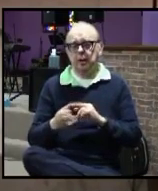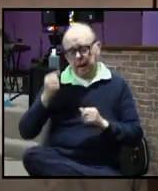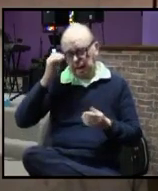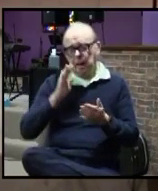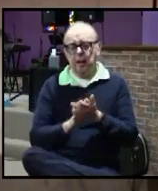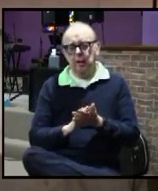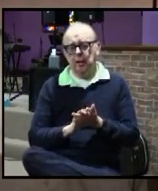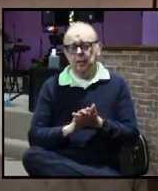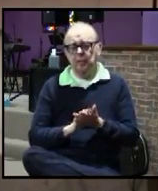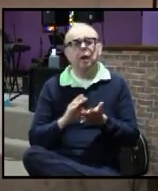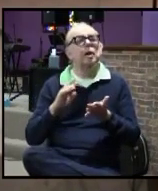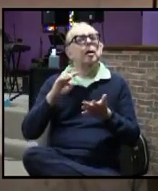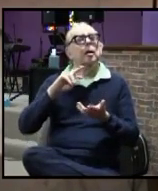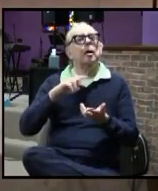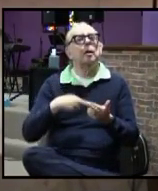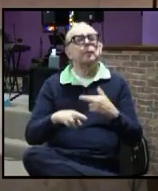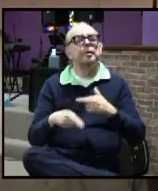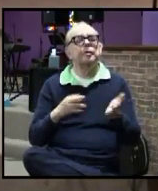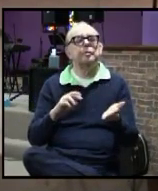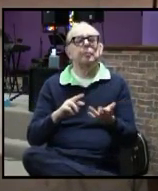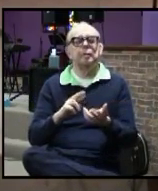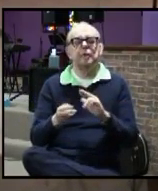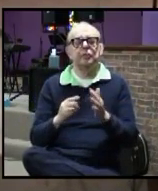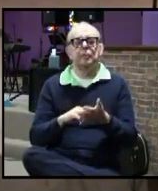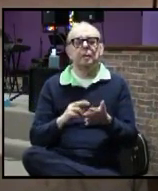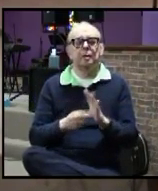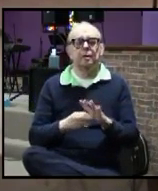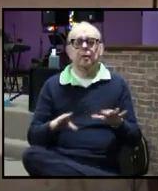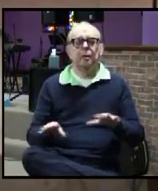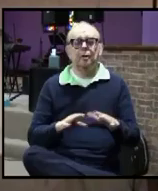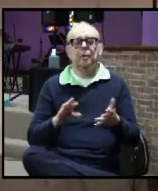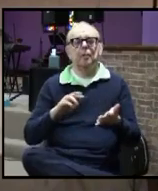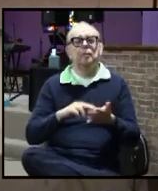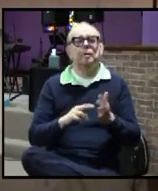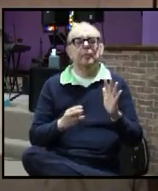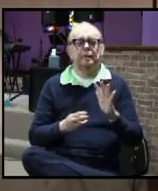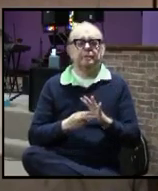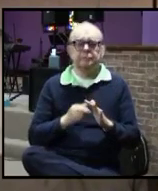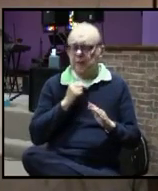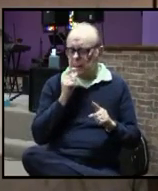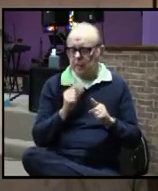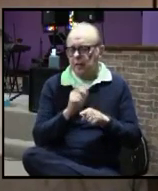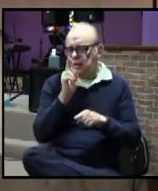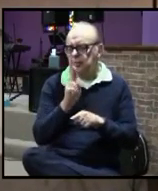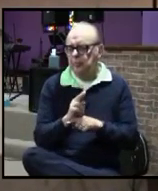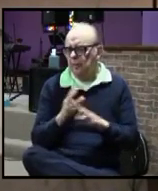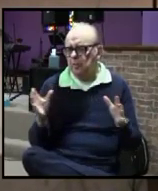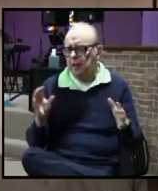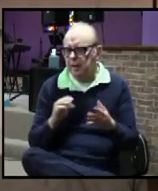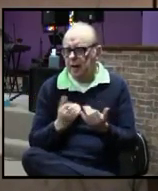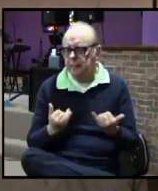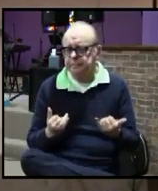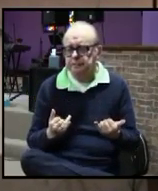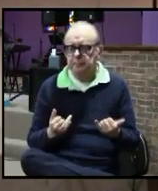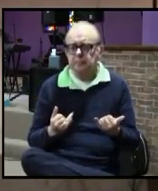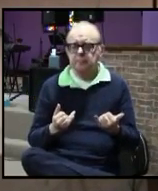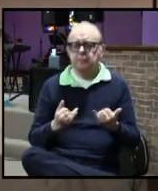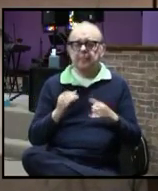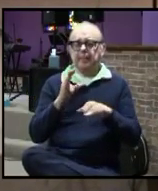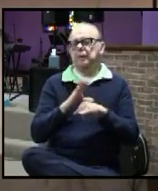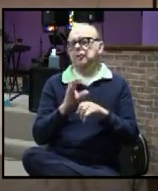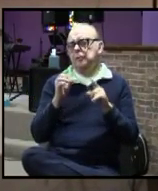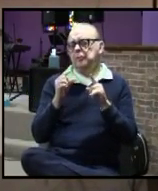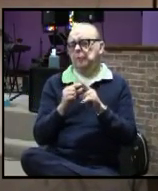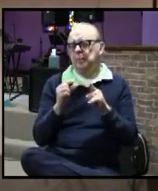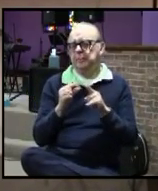repent and believe. But what is repentance? If he tells us to do it, what is it? It's not a word that we use much anymore, right? That's a